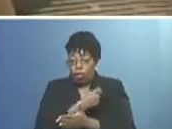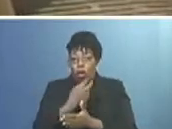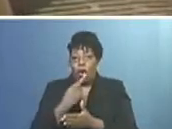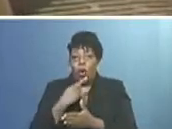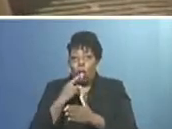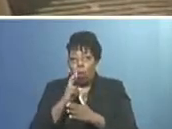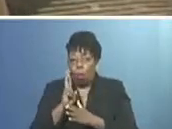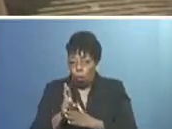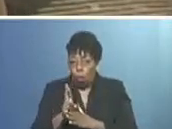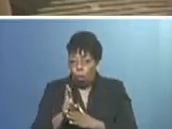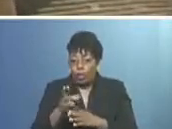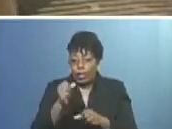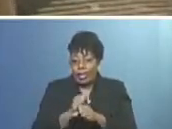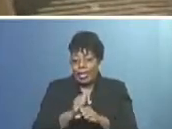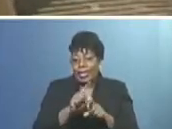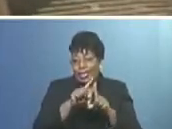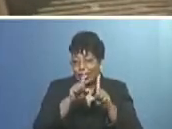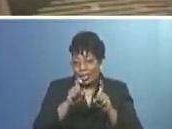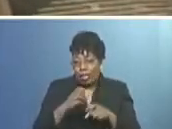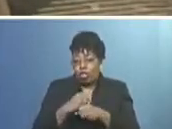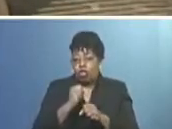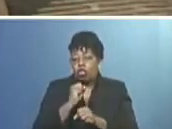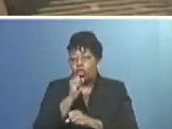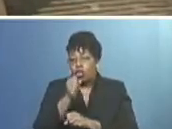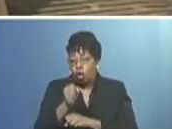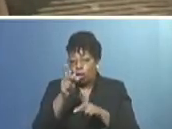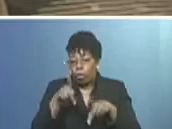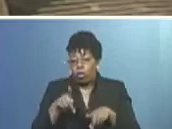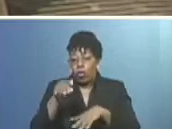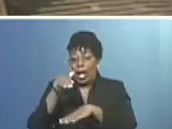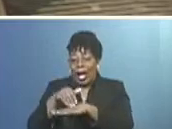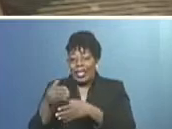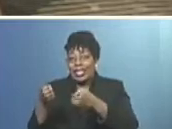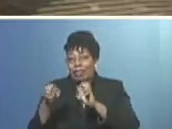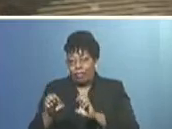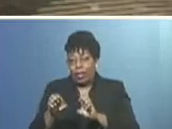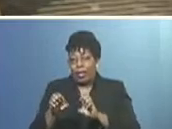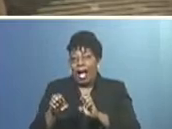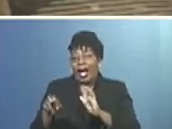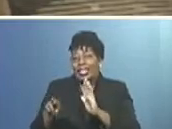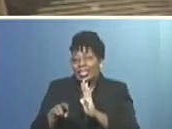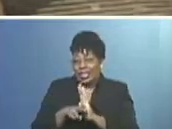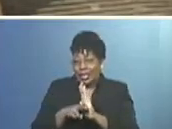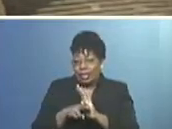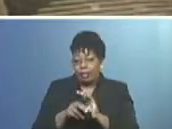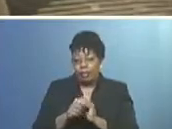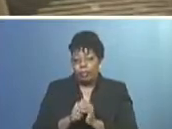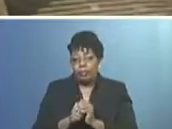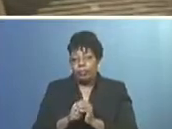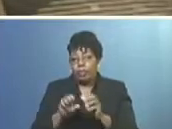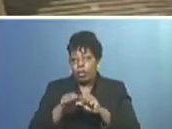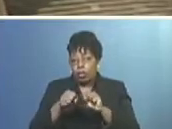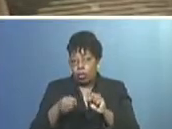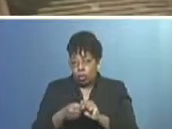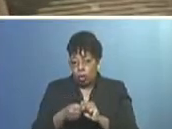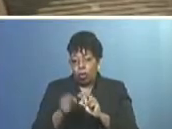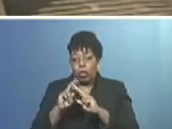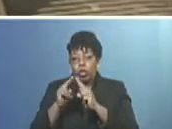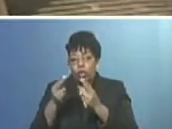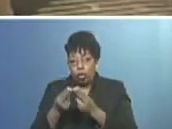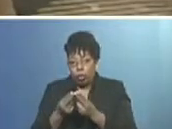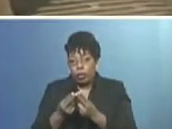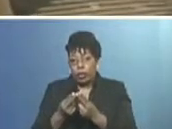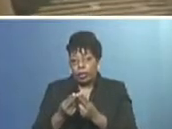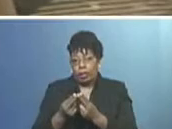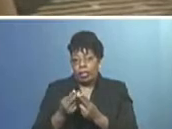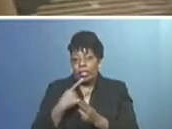taking the relevant tests to ensure that the persons who are attending are COVID negatives. And so the COVID Enforcement Unit find